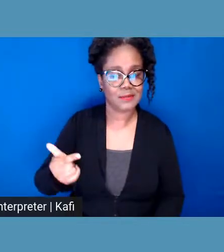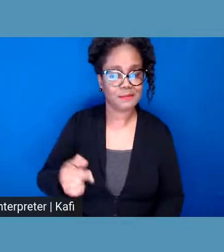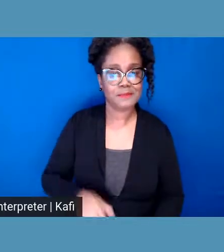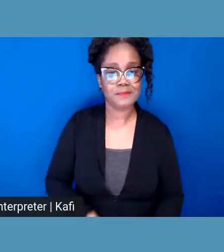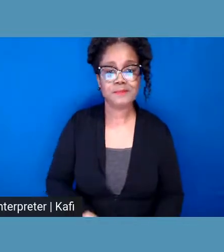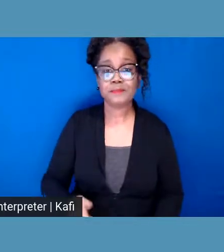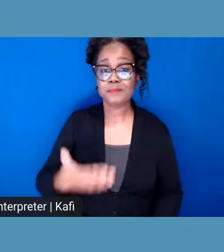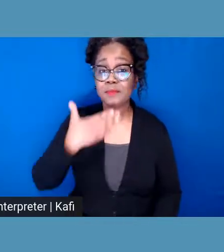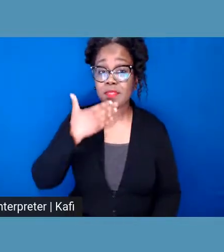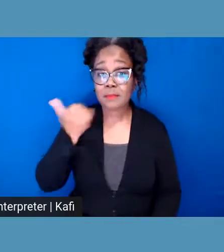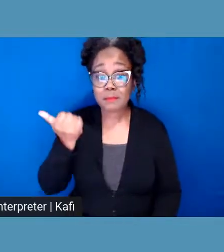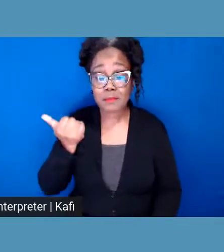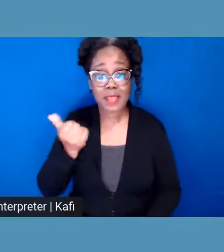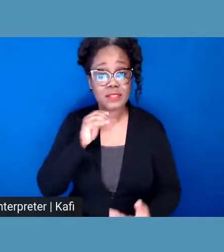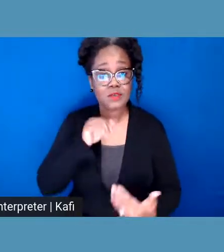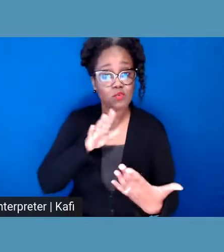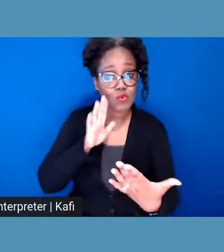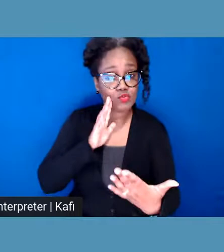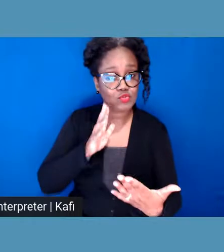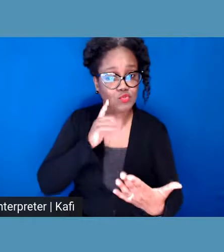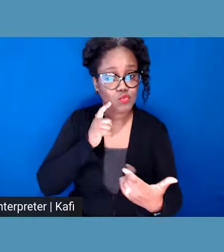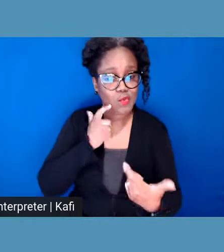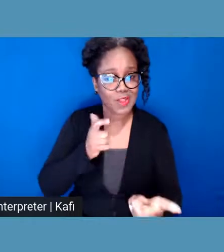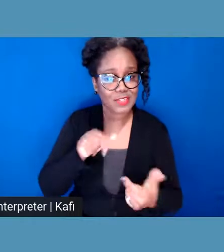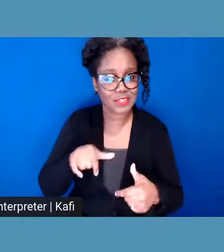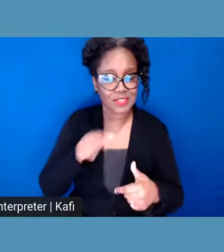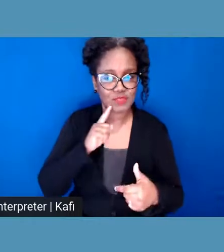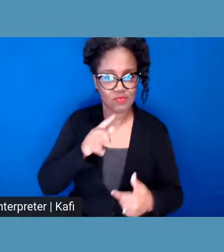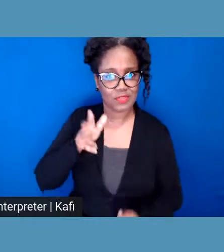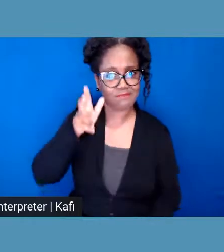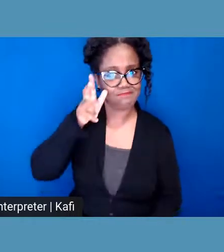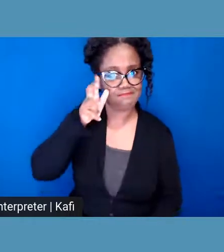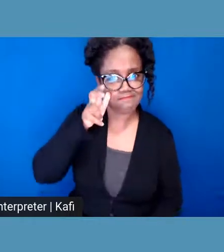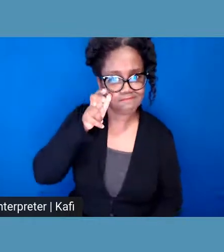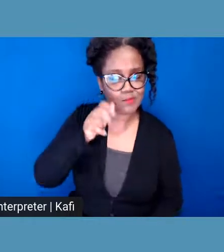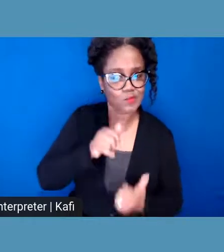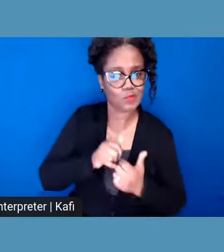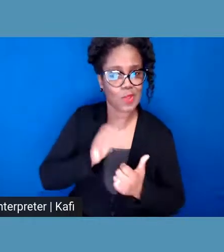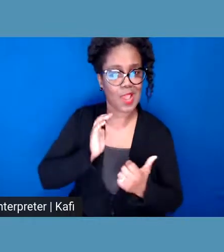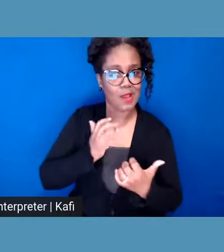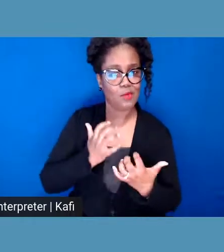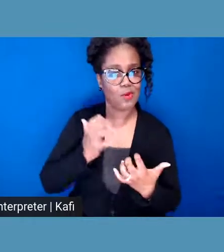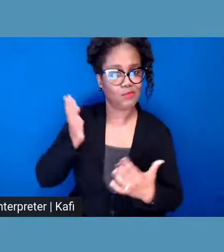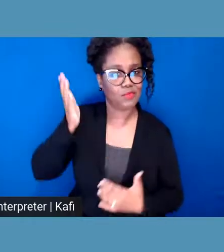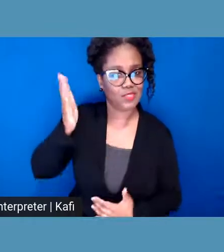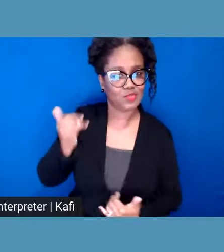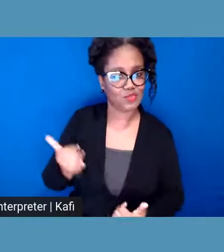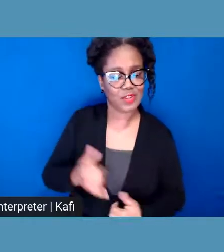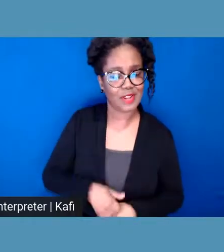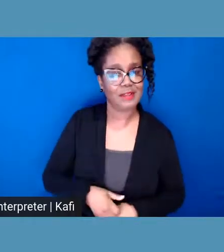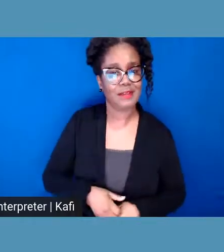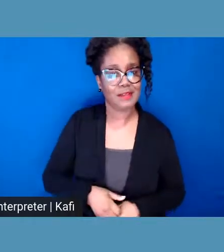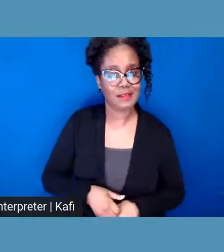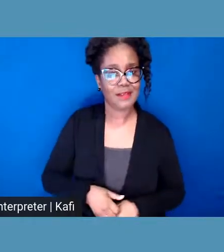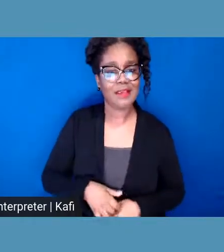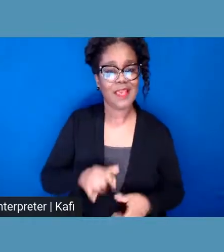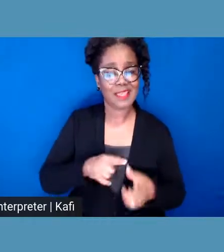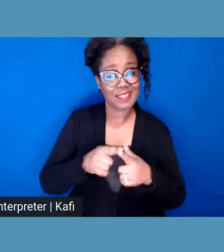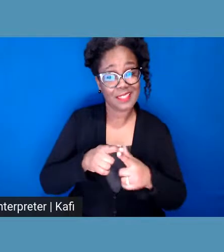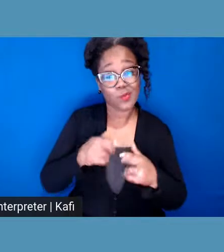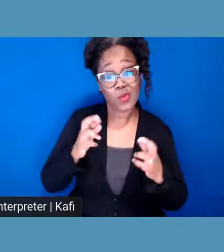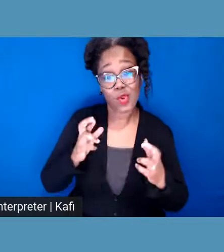attendees. So we ask that you share your candid feedback with us. Following today's program, you will be sent a link to a satisfaction